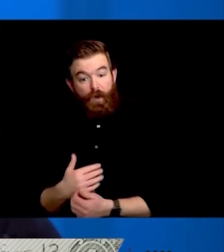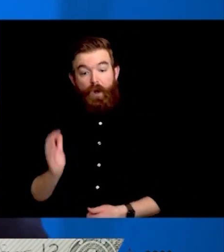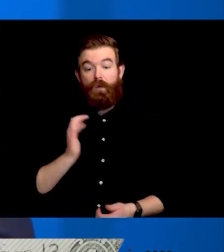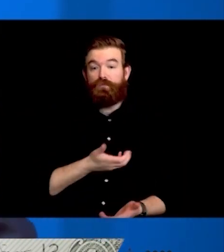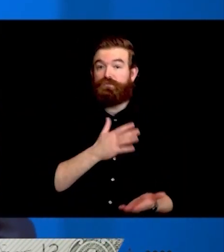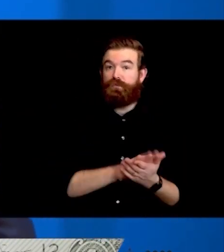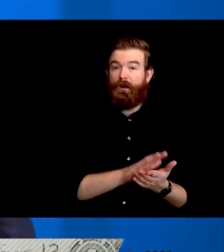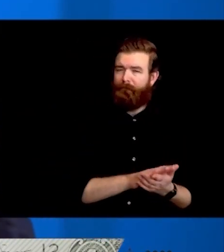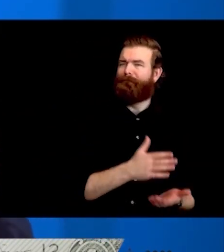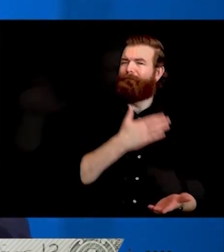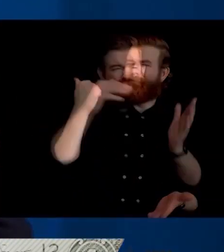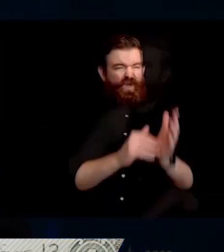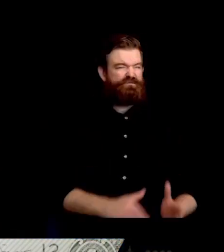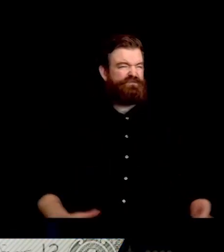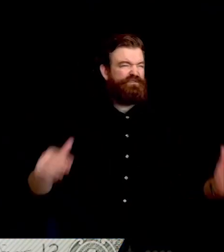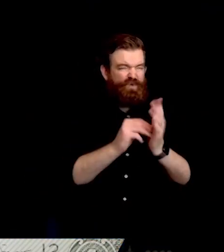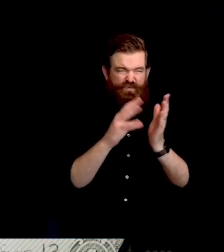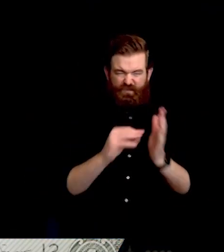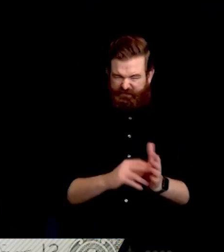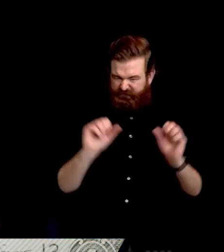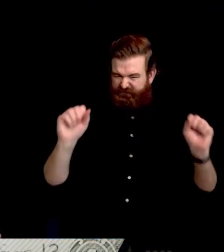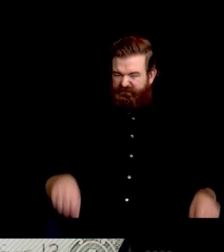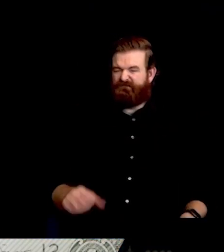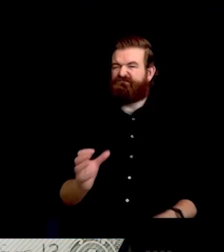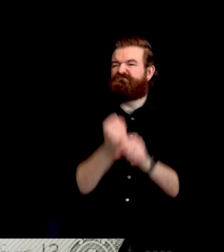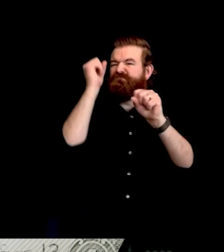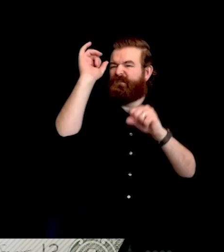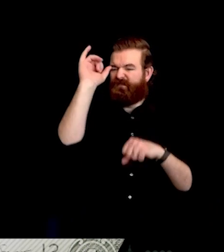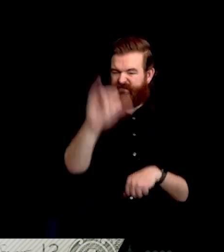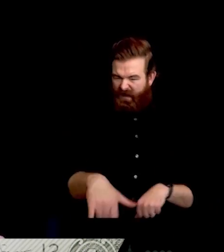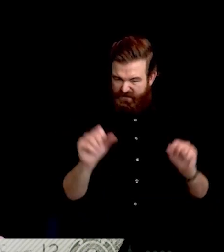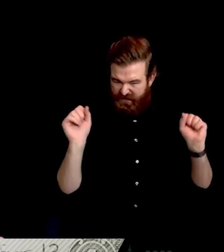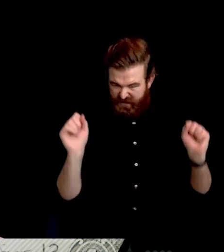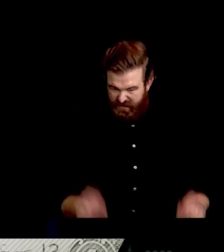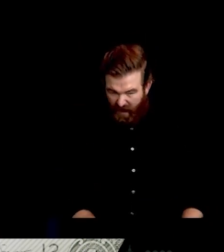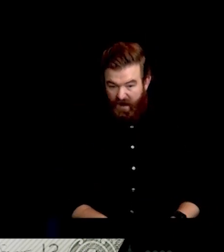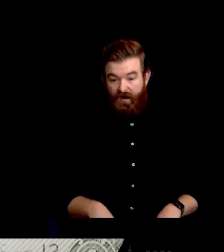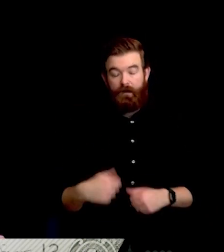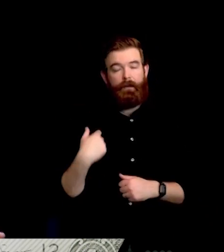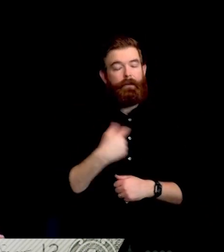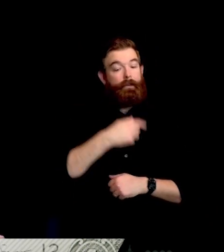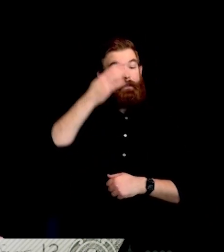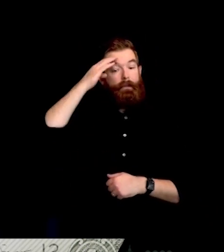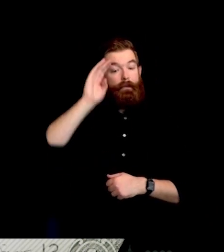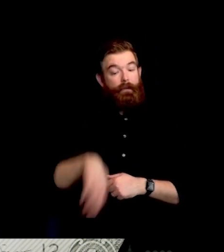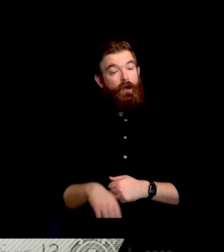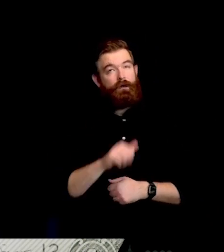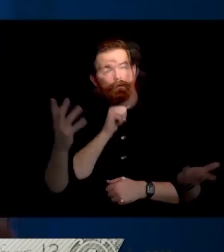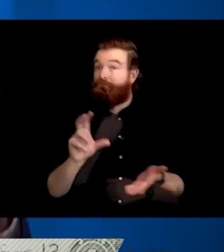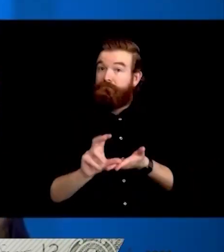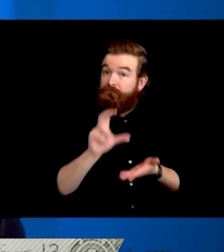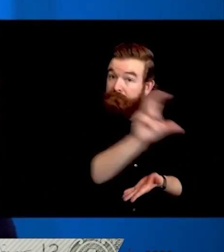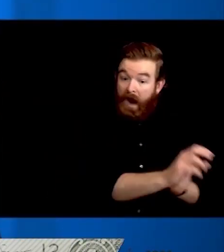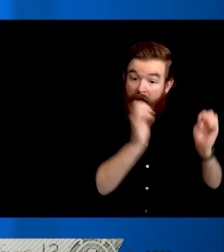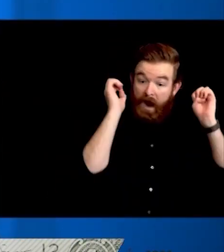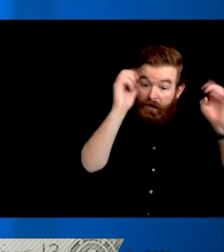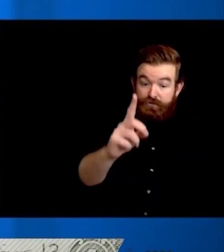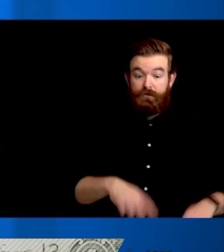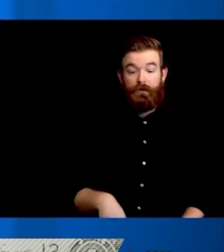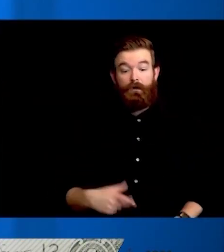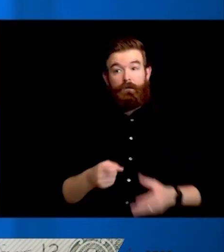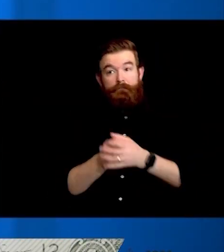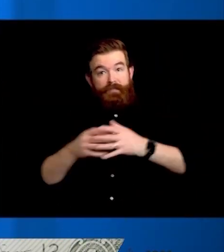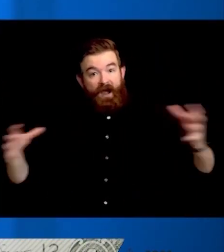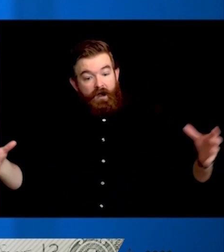almost 20 times he said the word investment, which is another kind of Murphy catchphrase, right? Taxes have been increased throughout